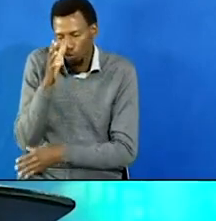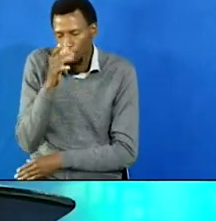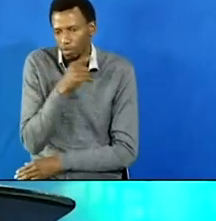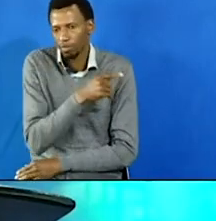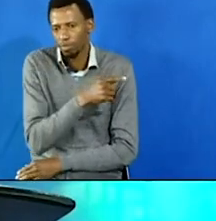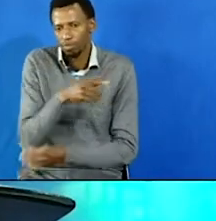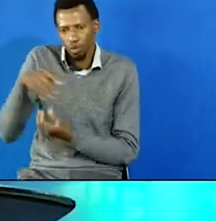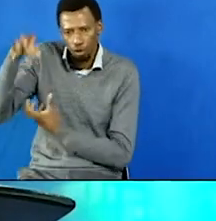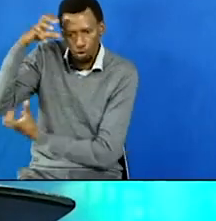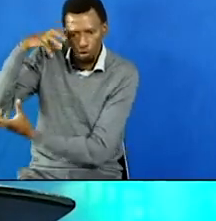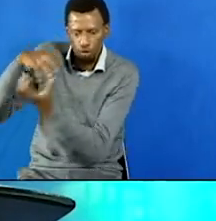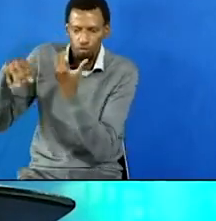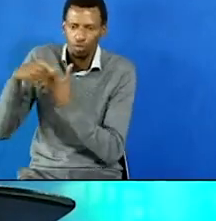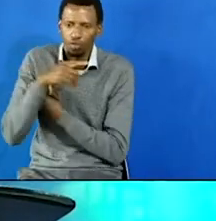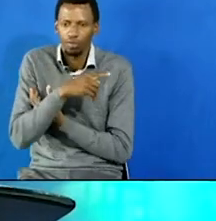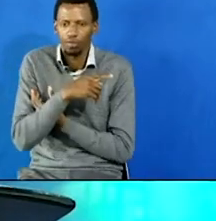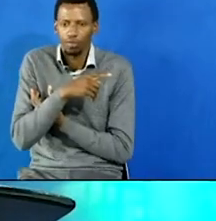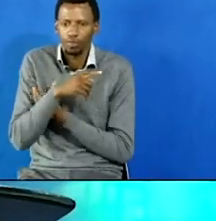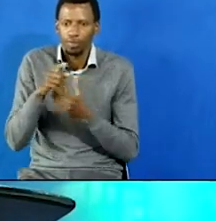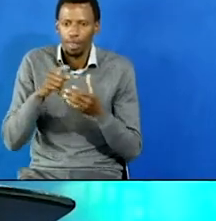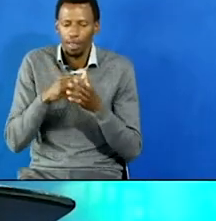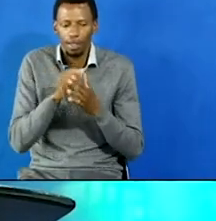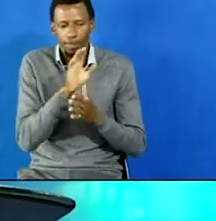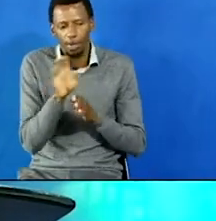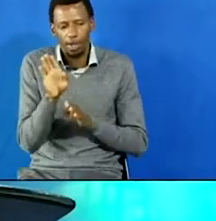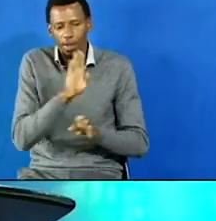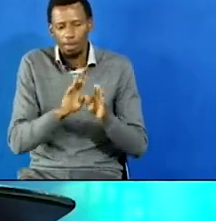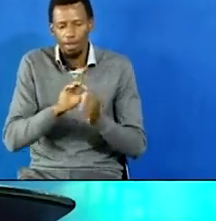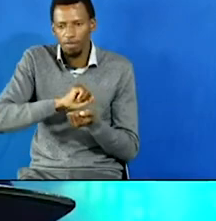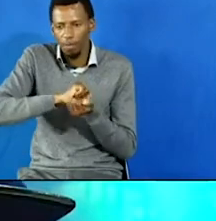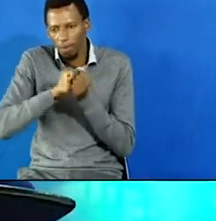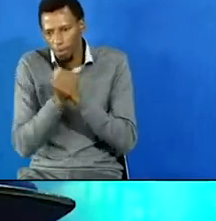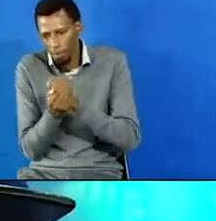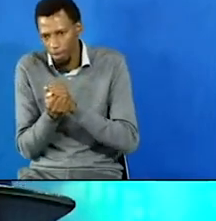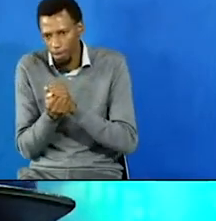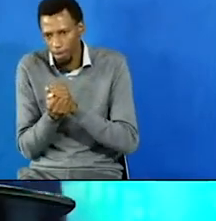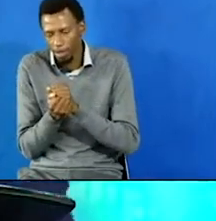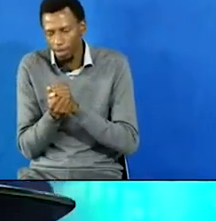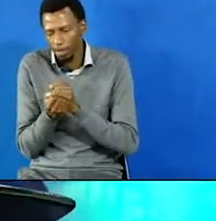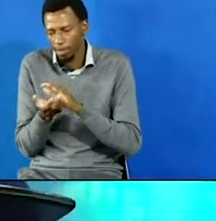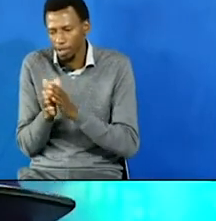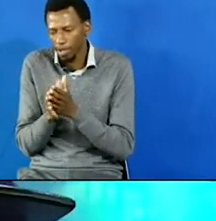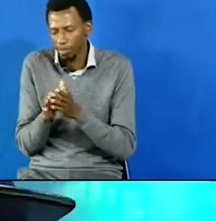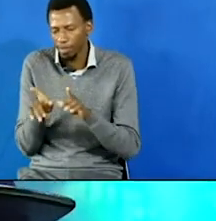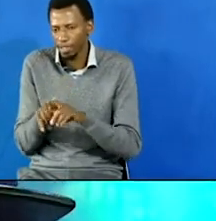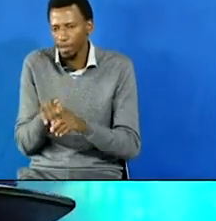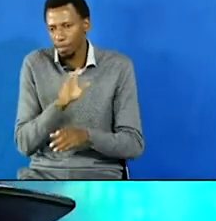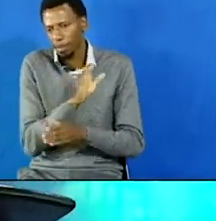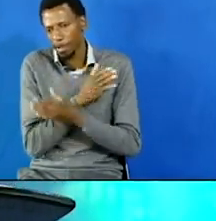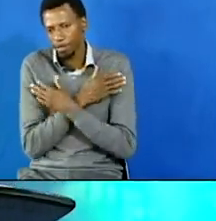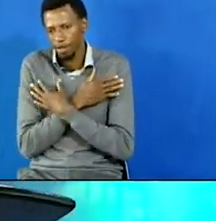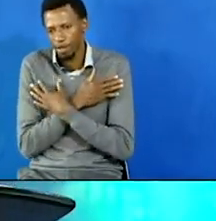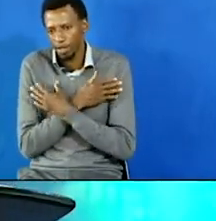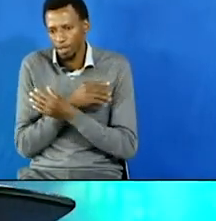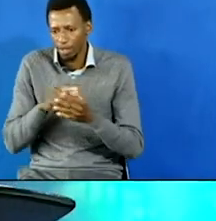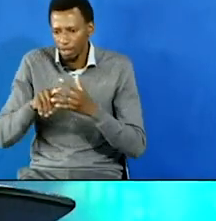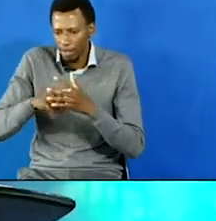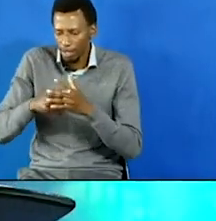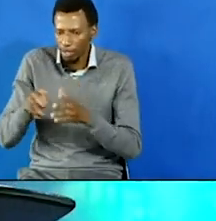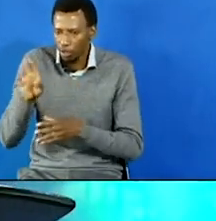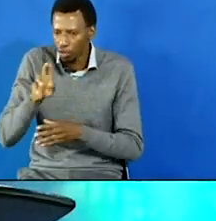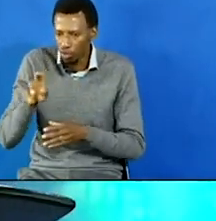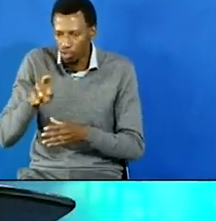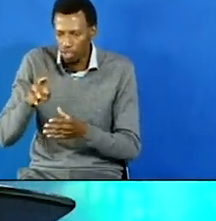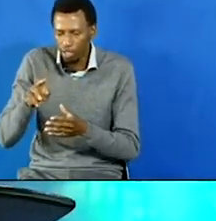me, and I changed and became a strange person. I started abusing drugs.